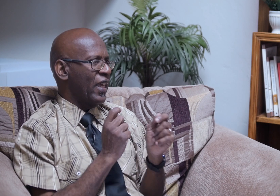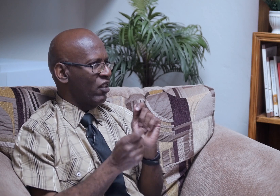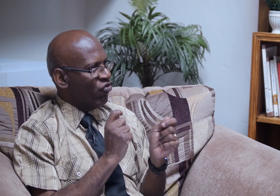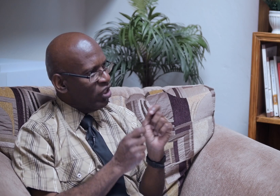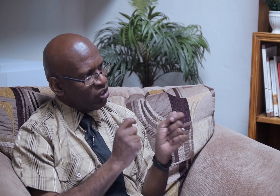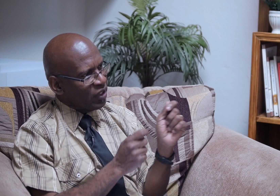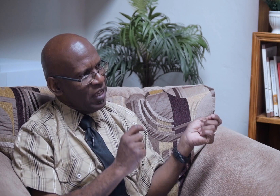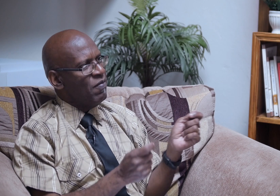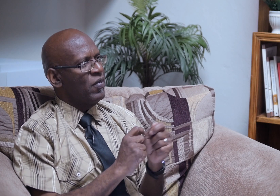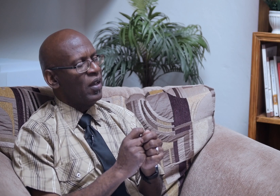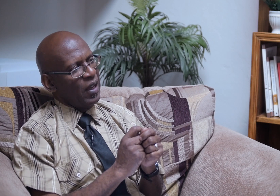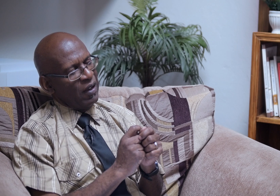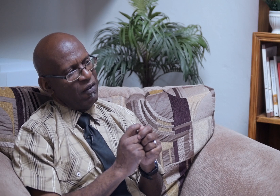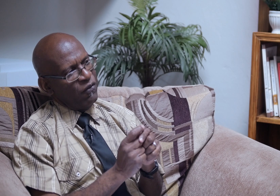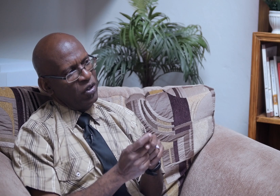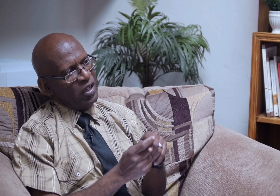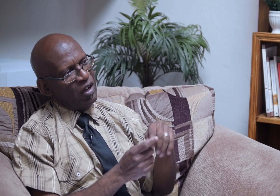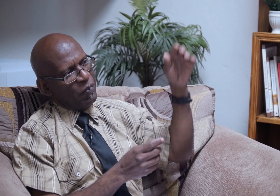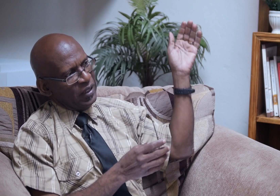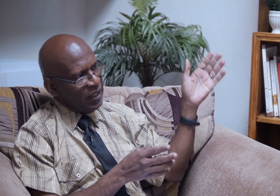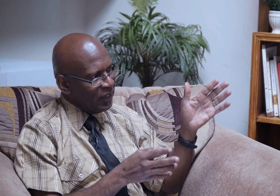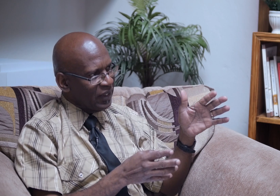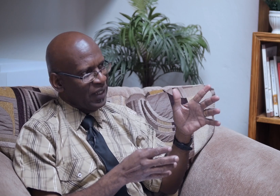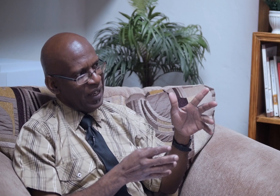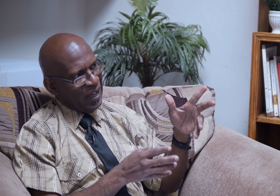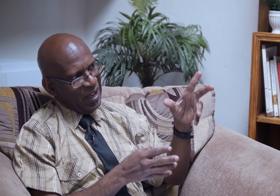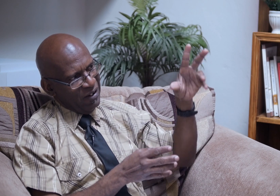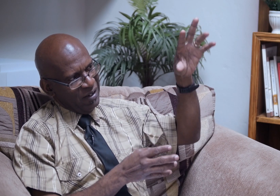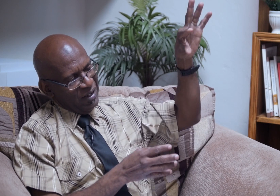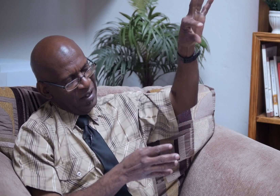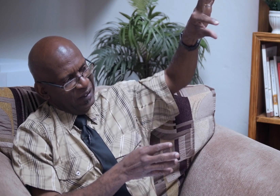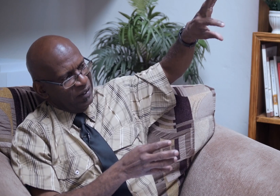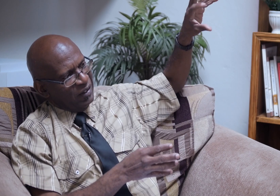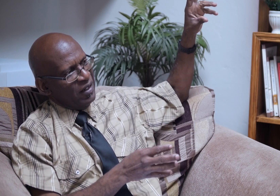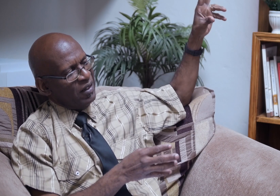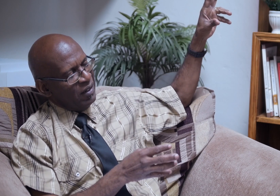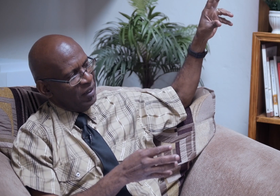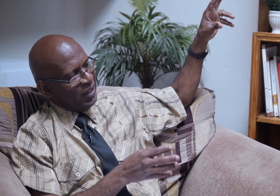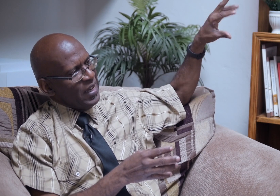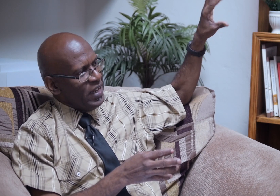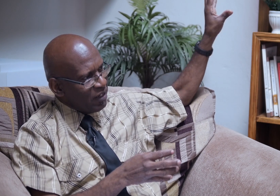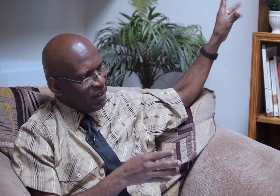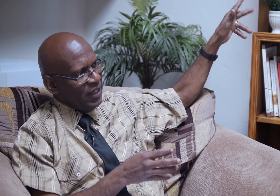is a get-rich scheme for the uppity and